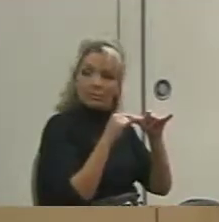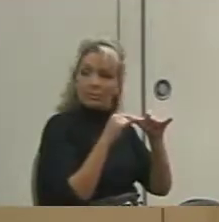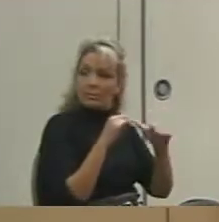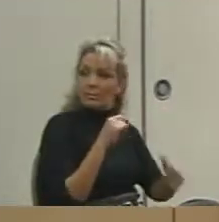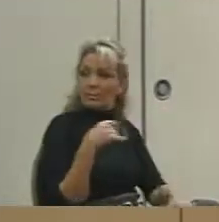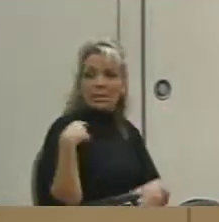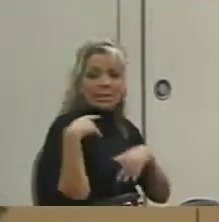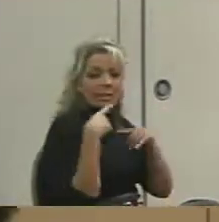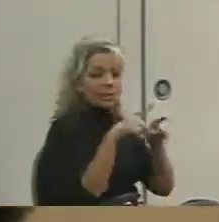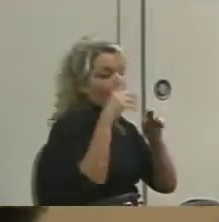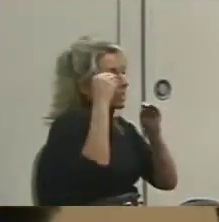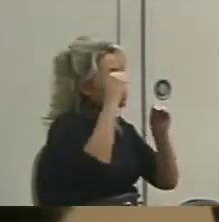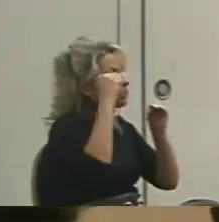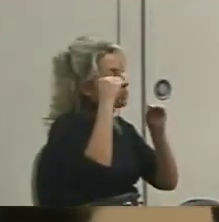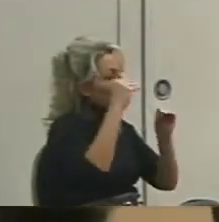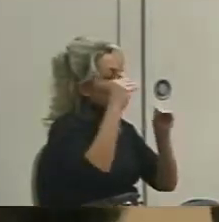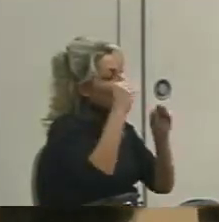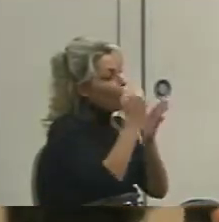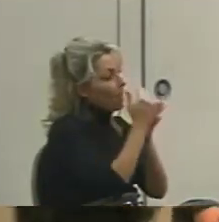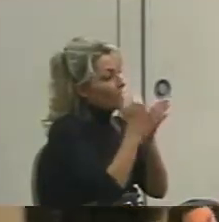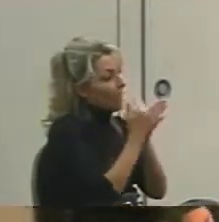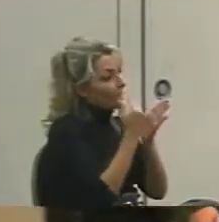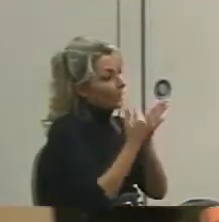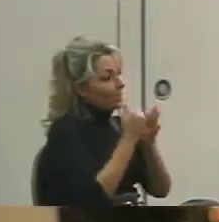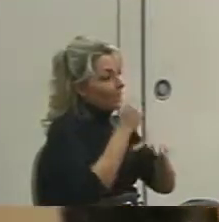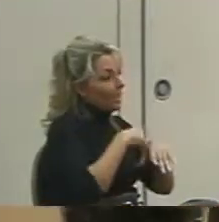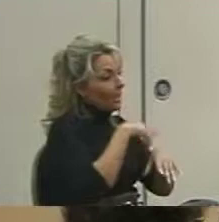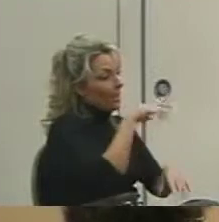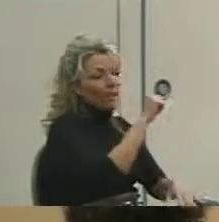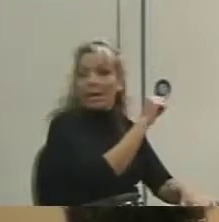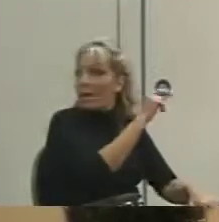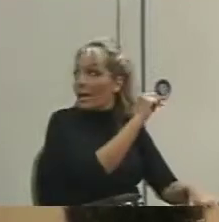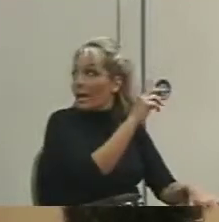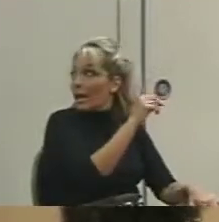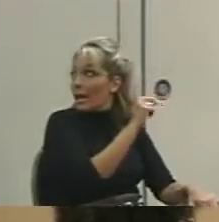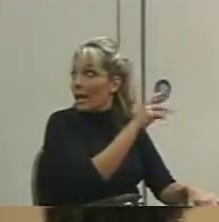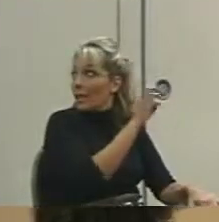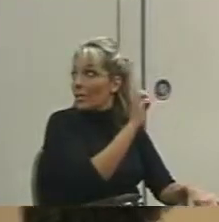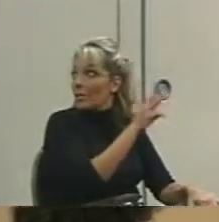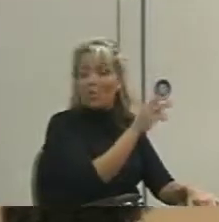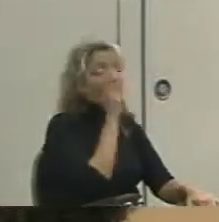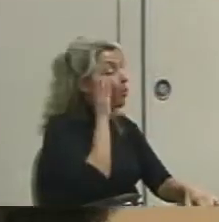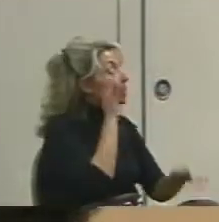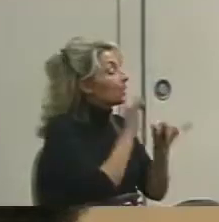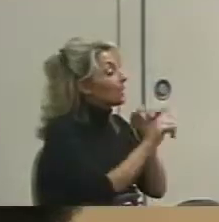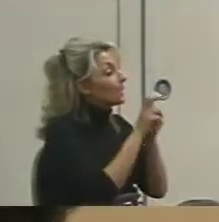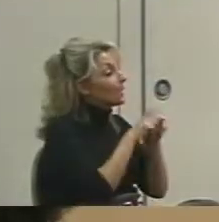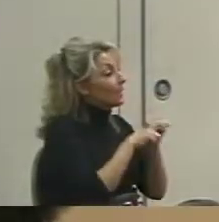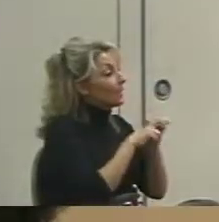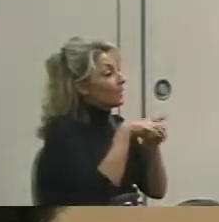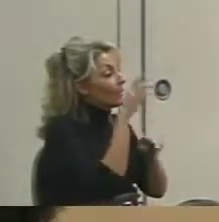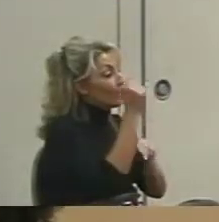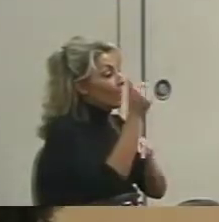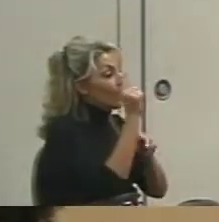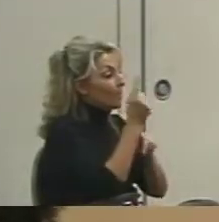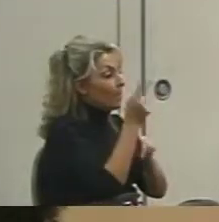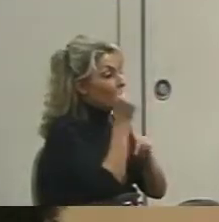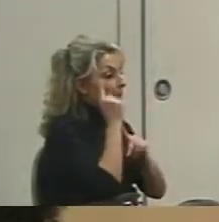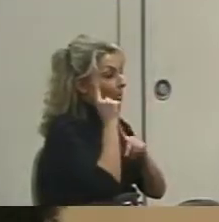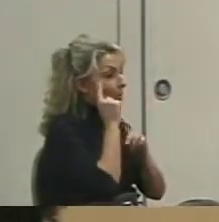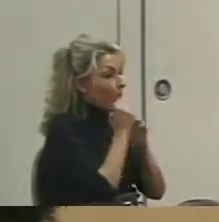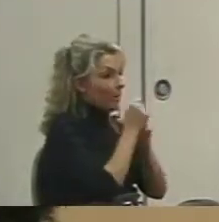During instructional lesson times, Andy will remain seated for at least 10 minutes in 7 out of 10 opportunities for 3 consecutive